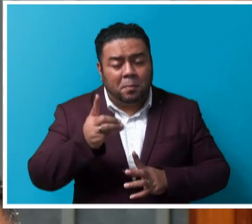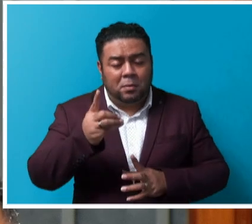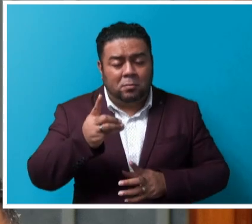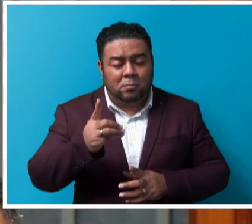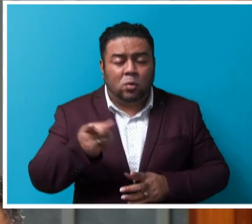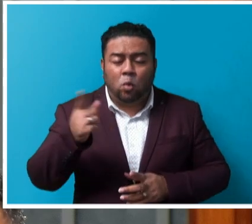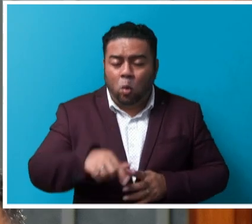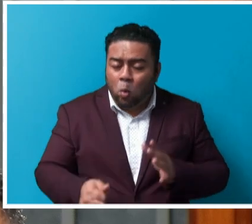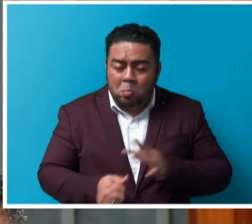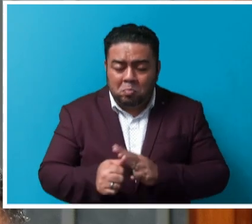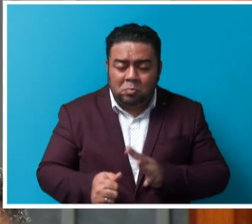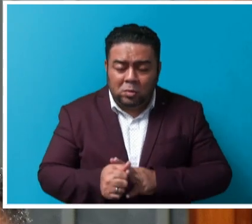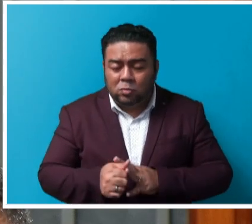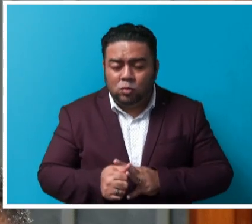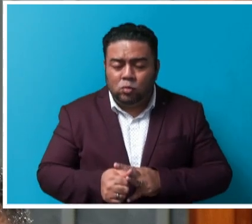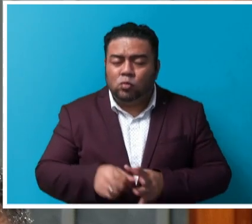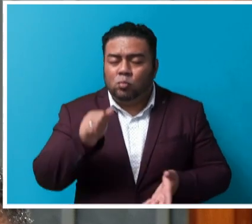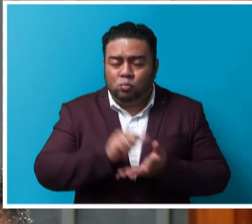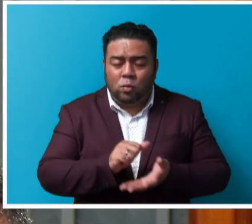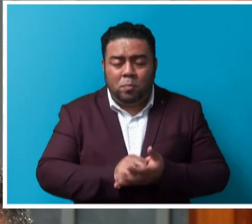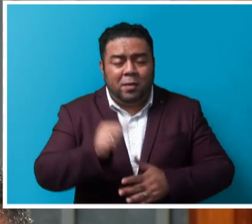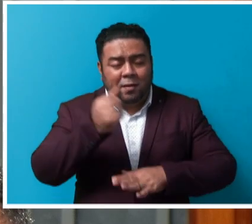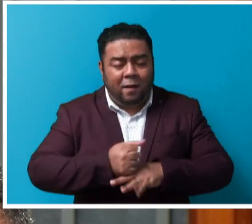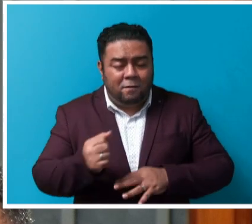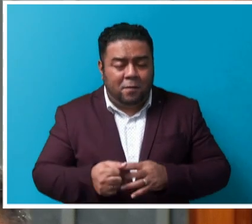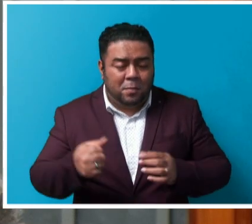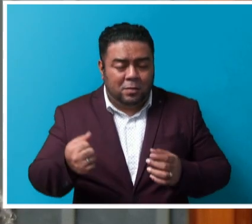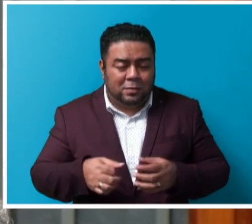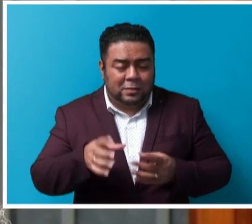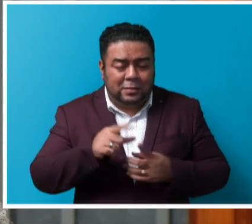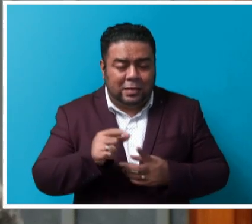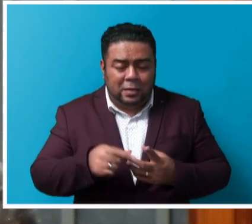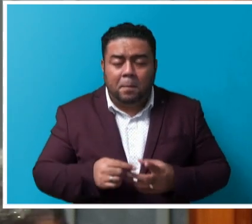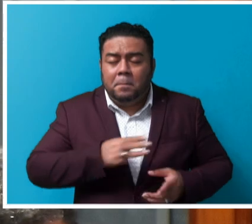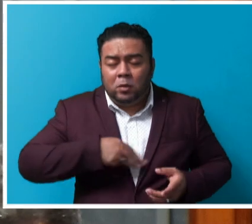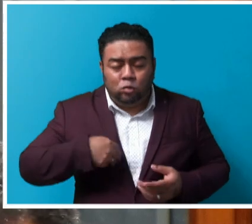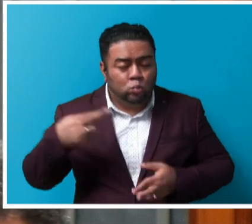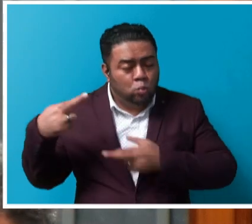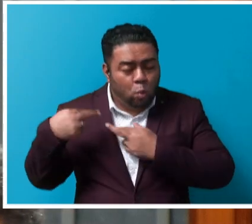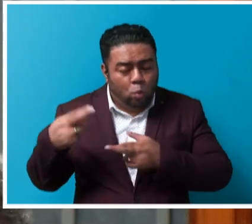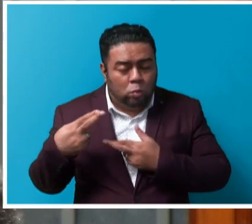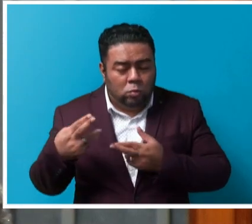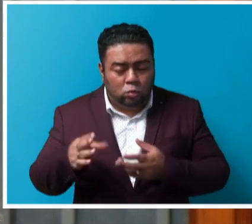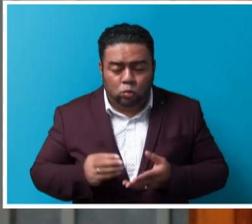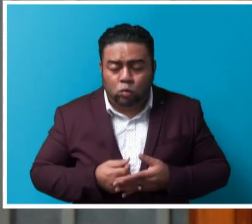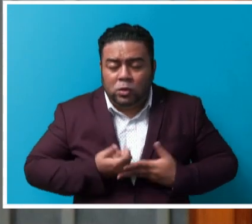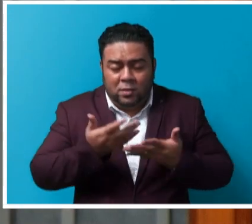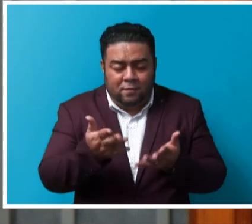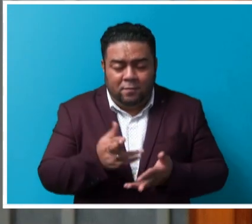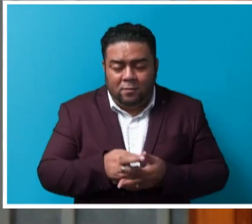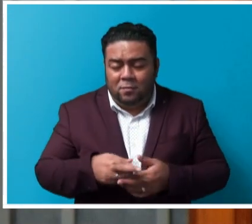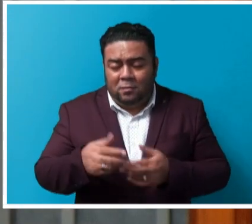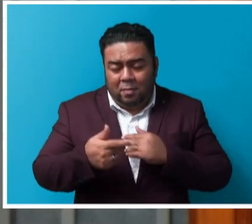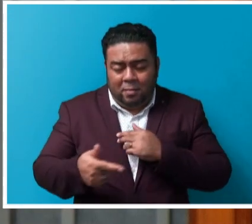or access to essential government services. The Ministry's role in administering ancillary services at the divisional